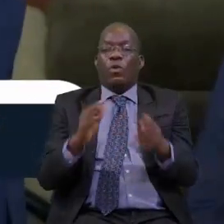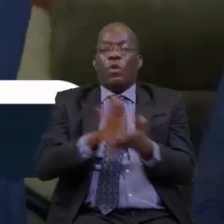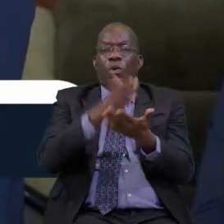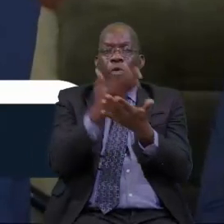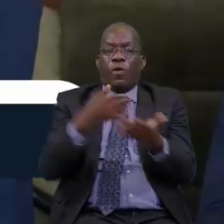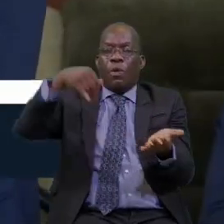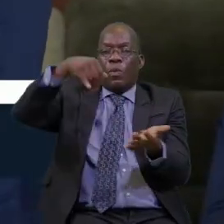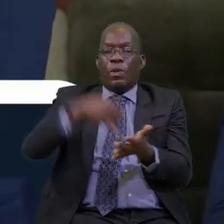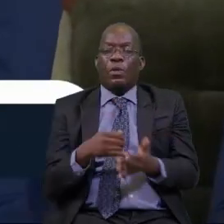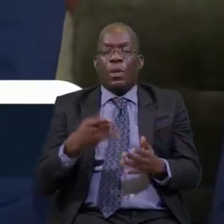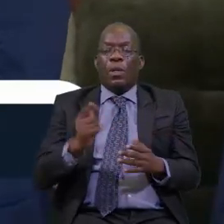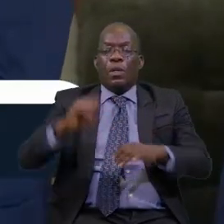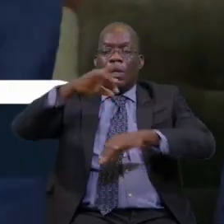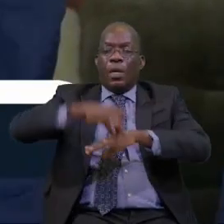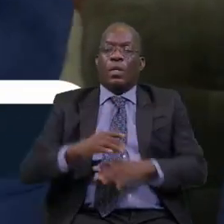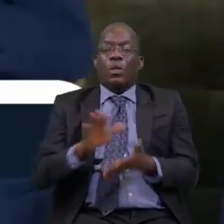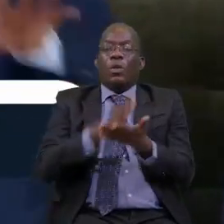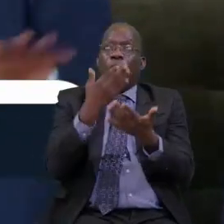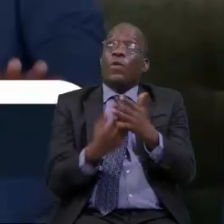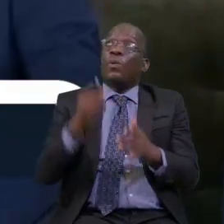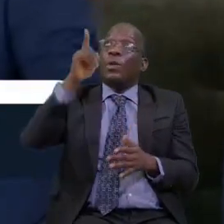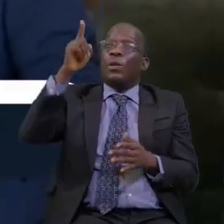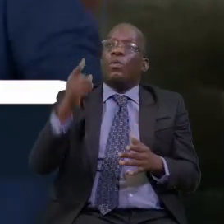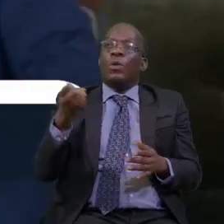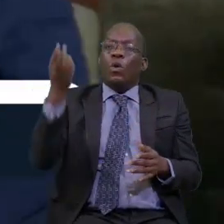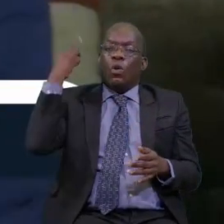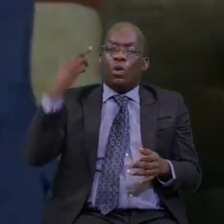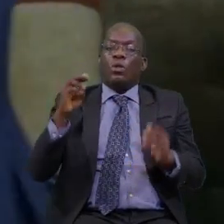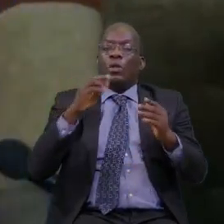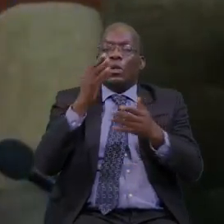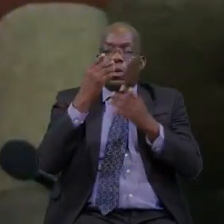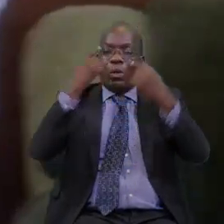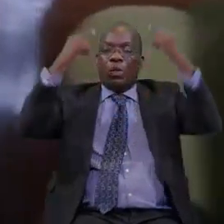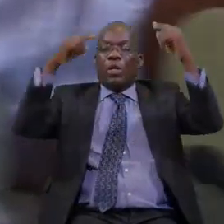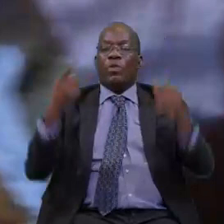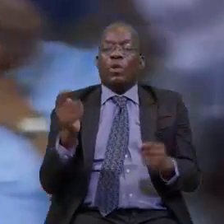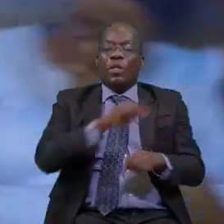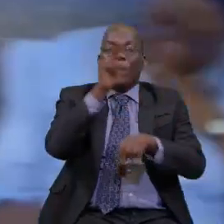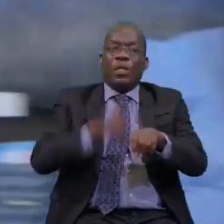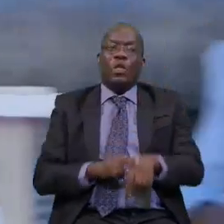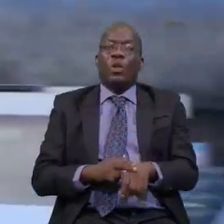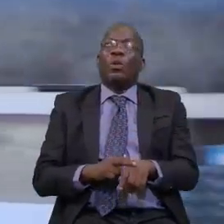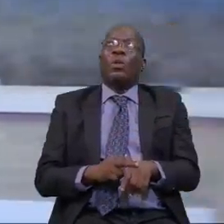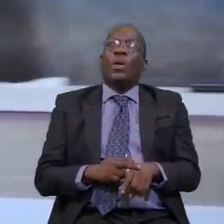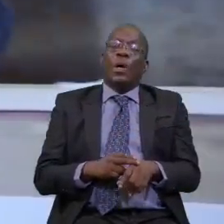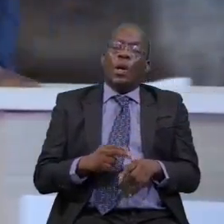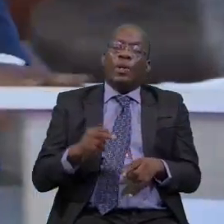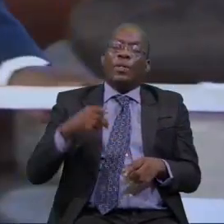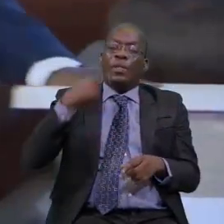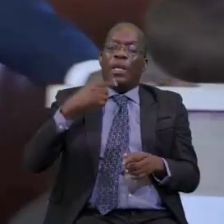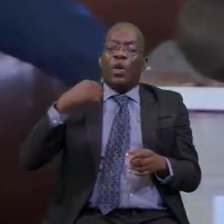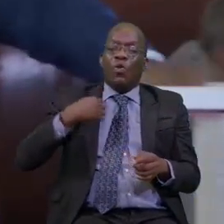earth confirmed him, he was successful. The whole nation, they said, we never saw anything